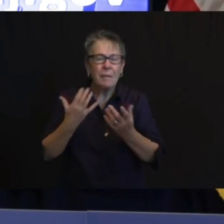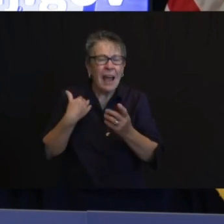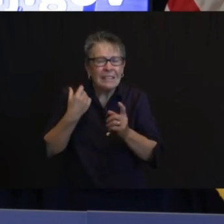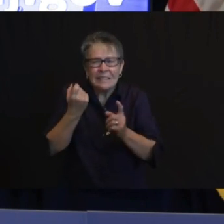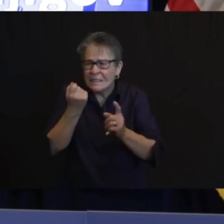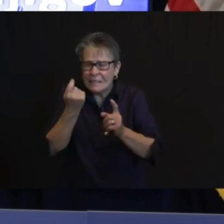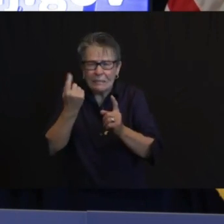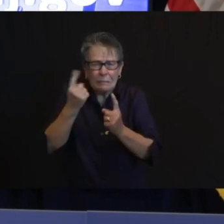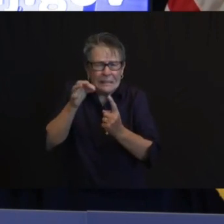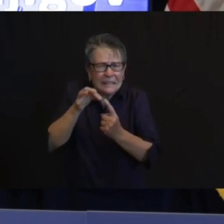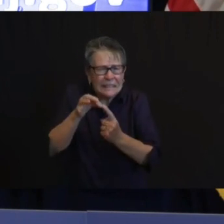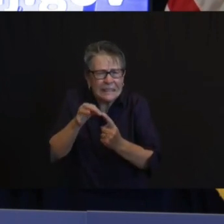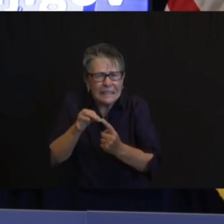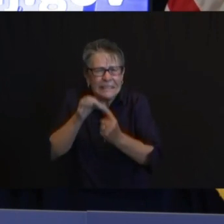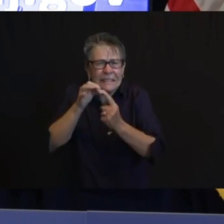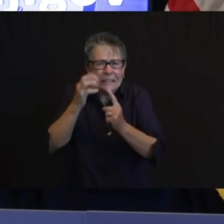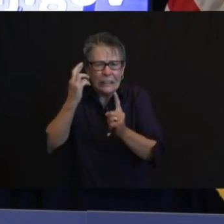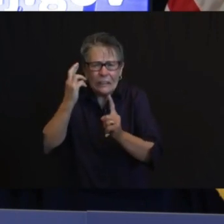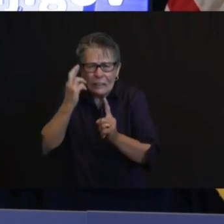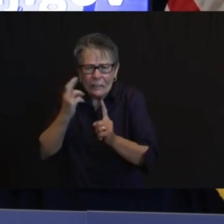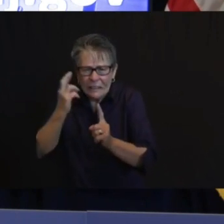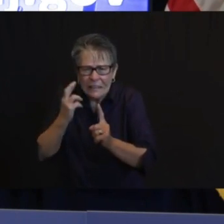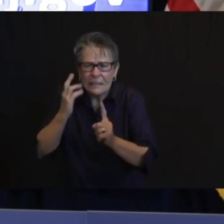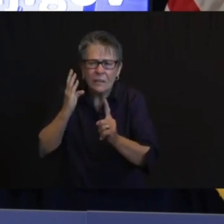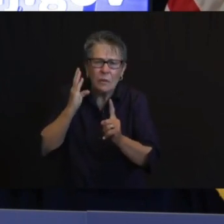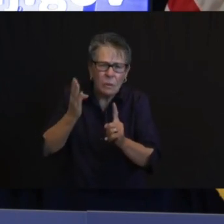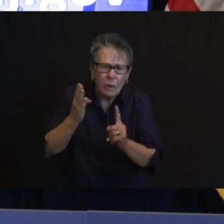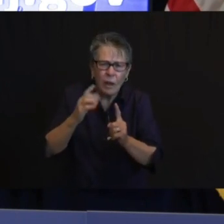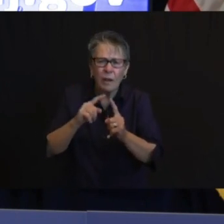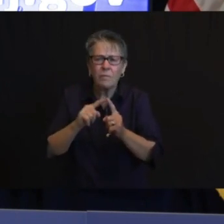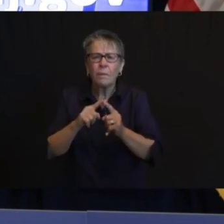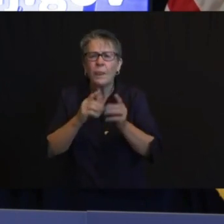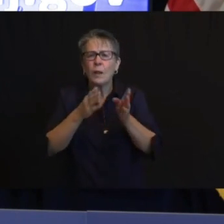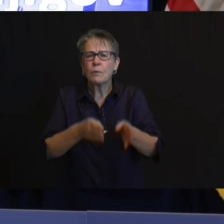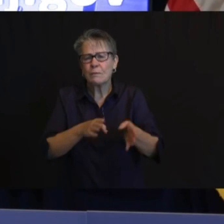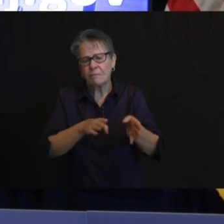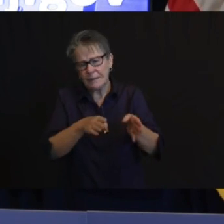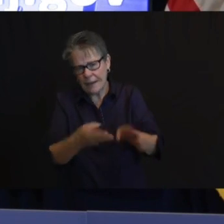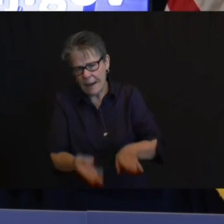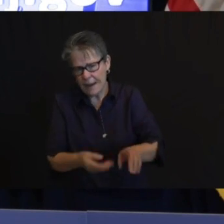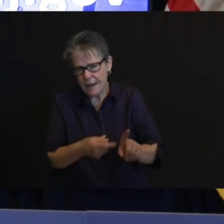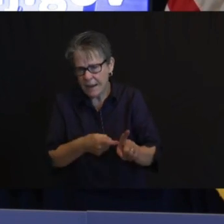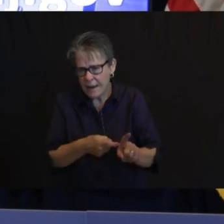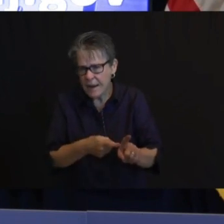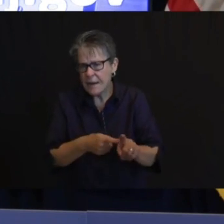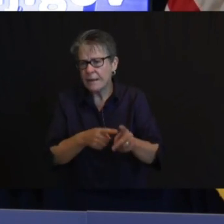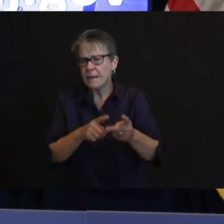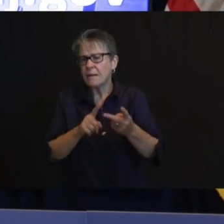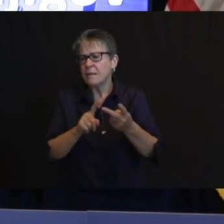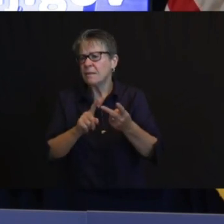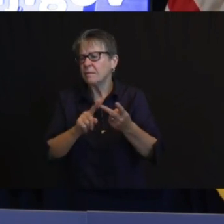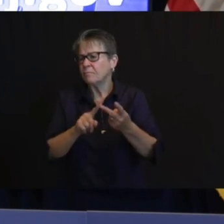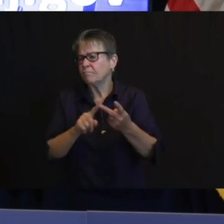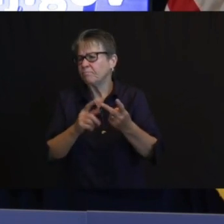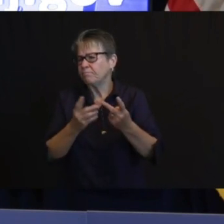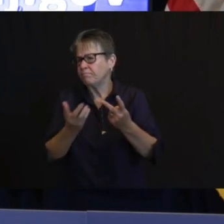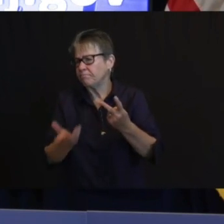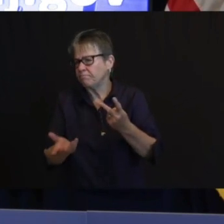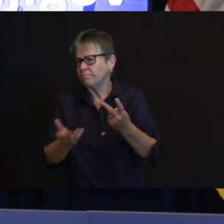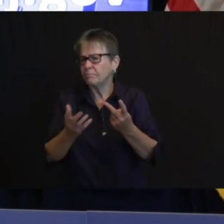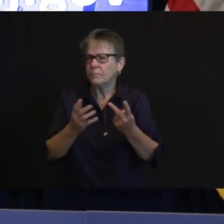Exceptions include compassionate care, end-of-life situations, and essential